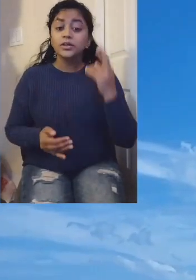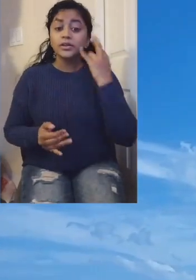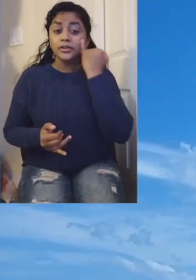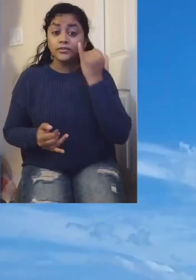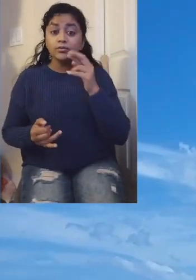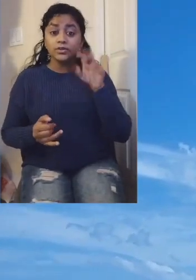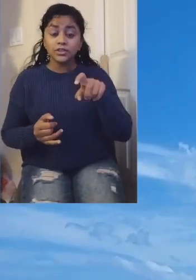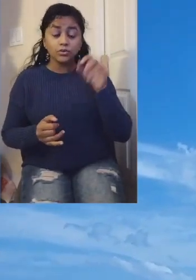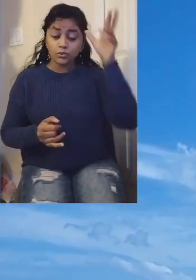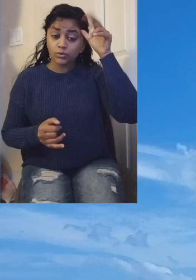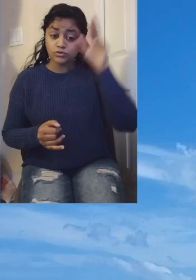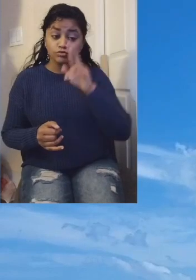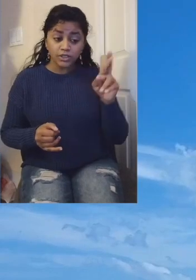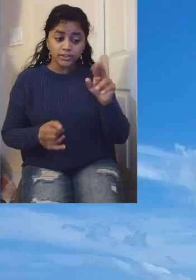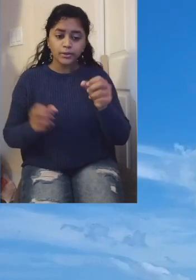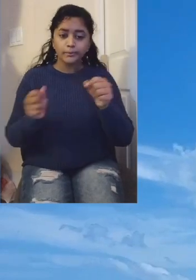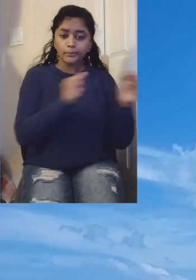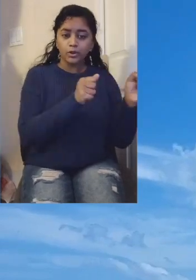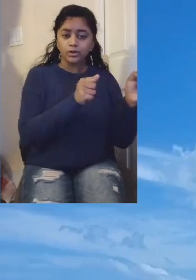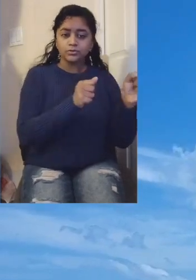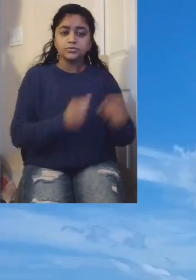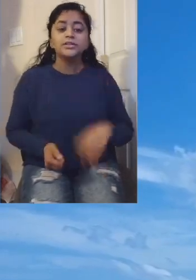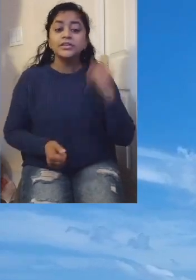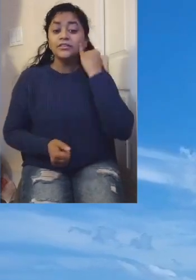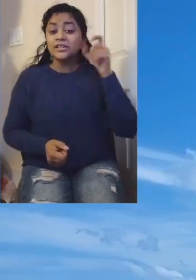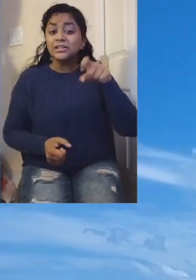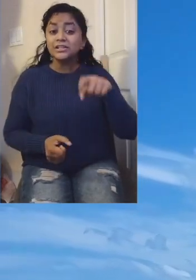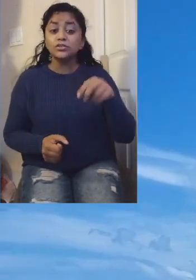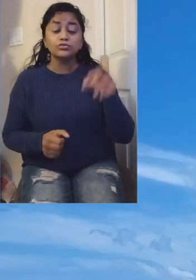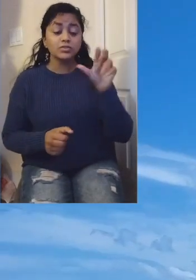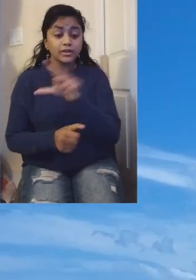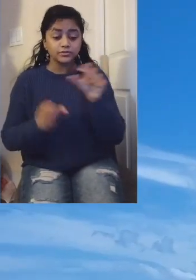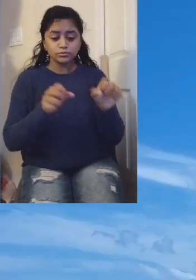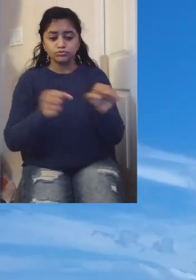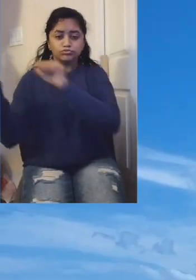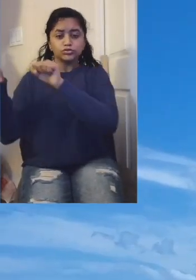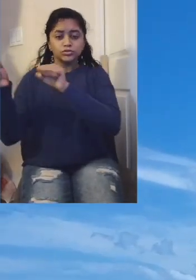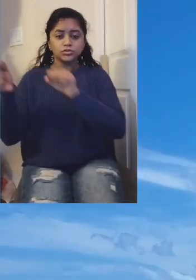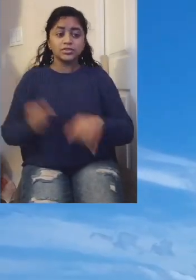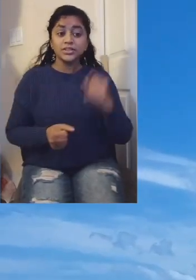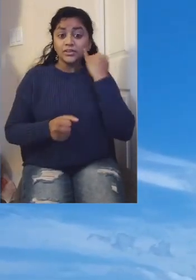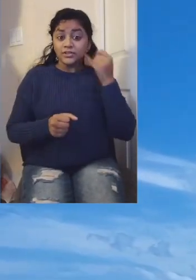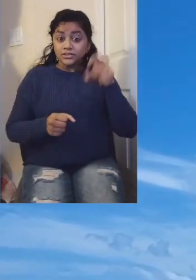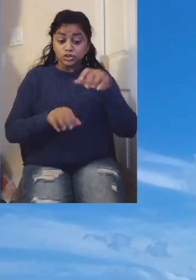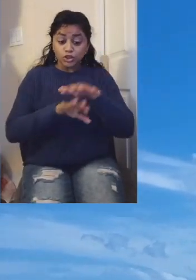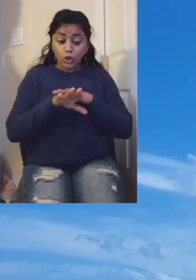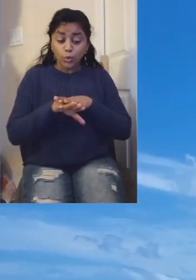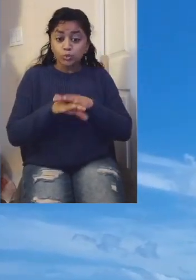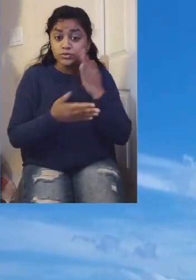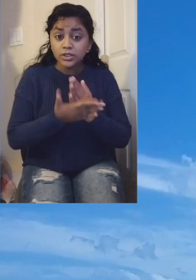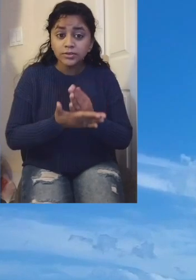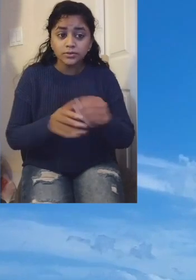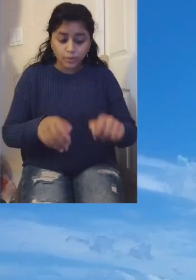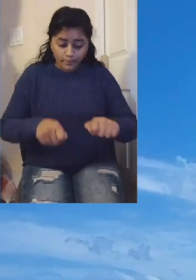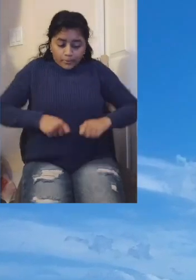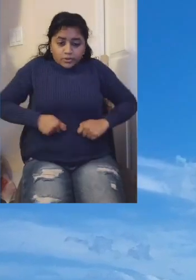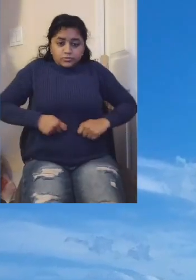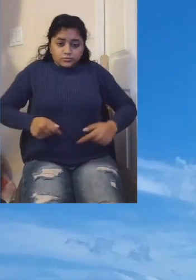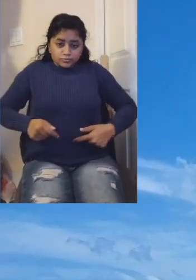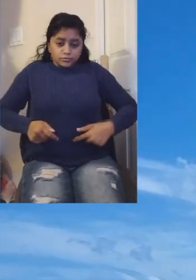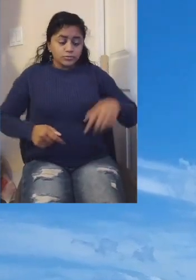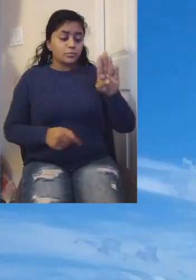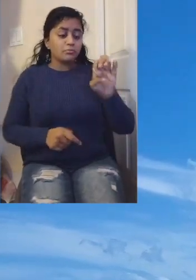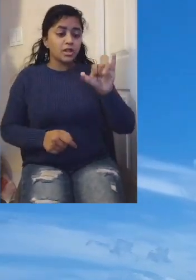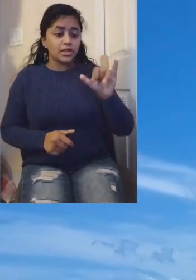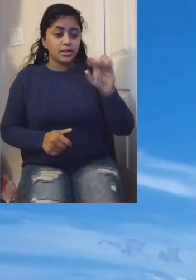at any time. It doesn't matter what hand you hold it with, okay? When you want your horse to go to the right, you just pull over to the right. When you want your horse to go